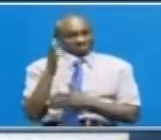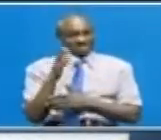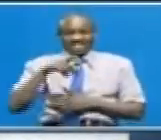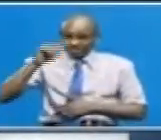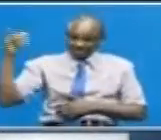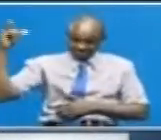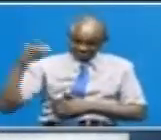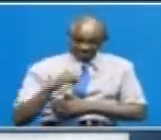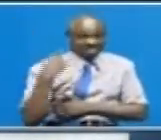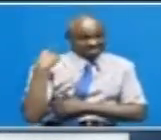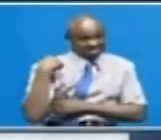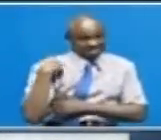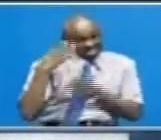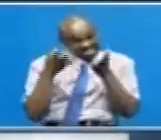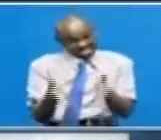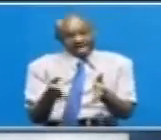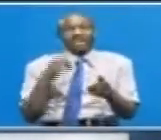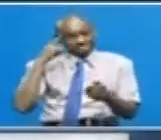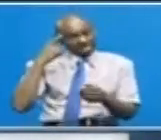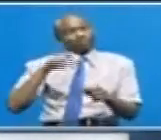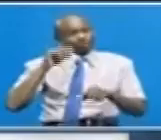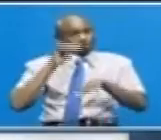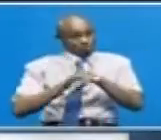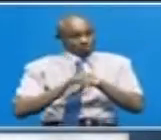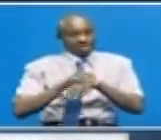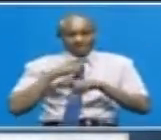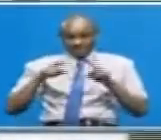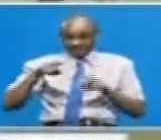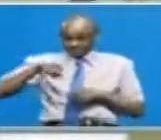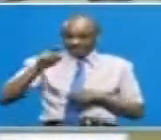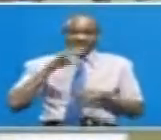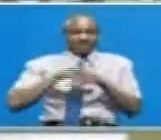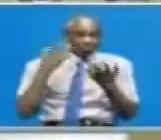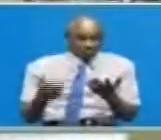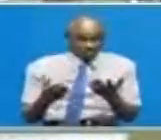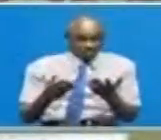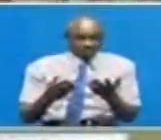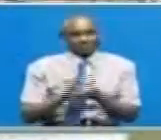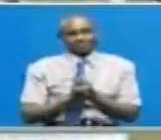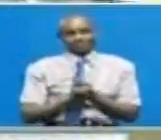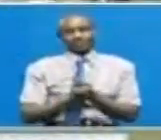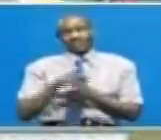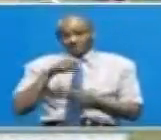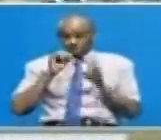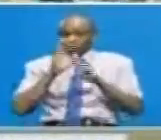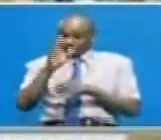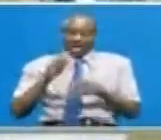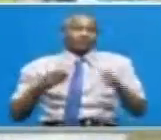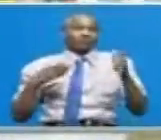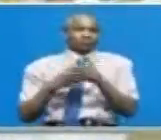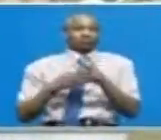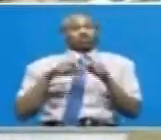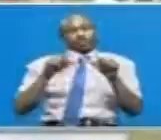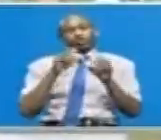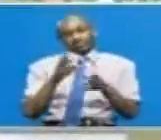the country yesterday are upbeat of a good performance, despite the head tactician receiving a 48-week ban following an altercation in their